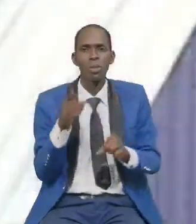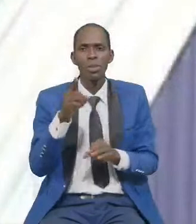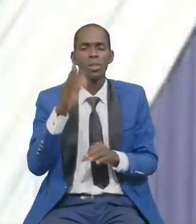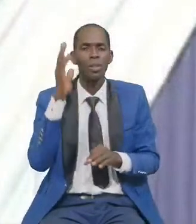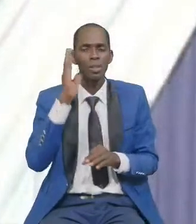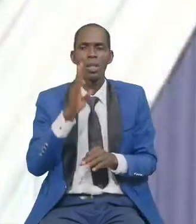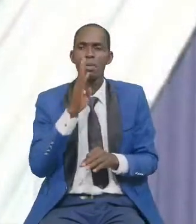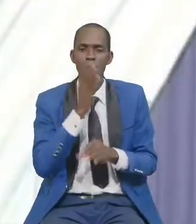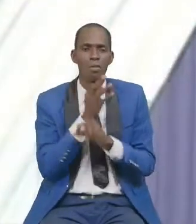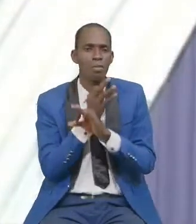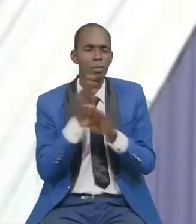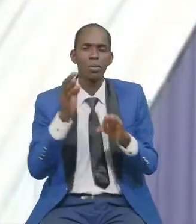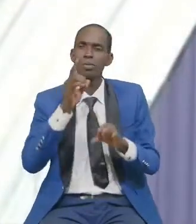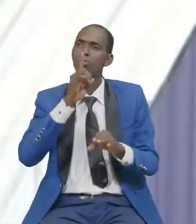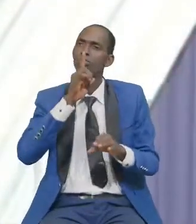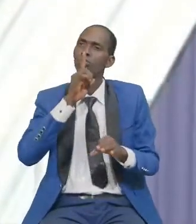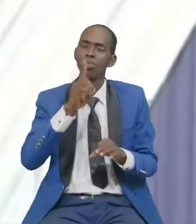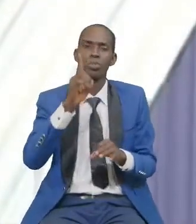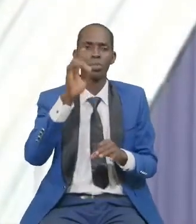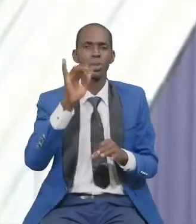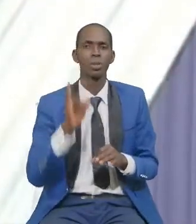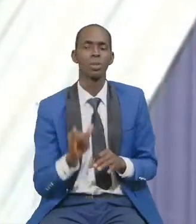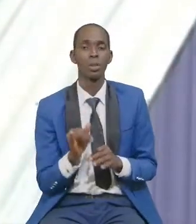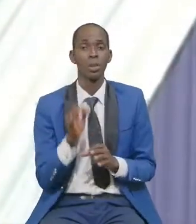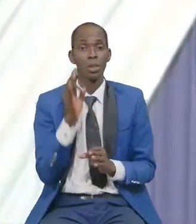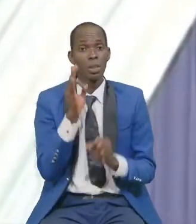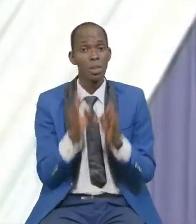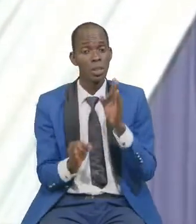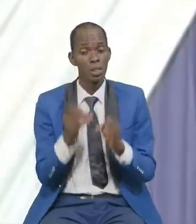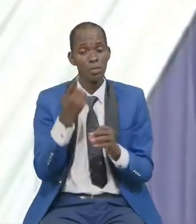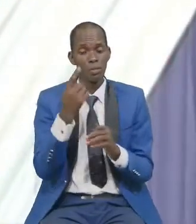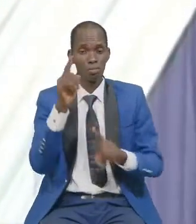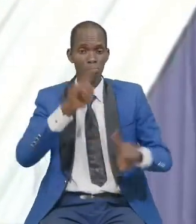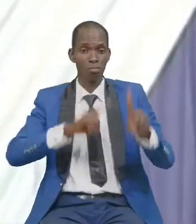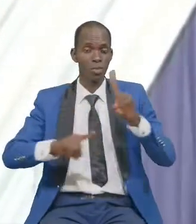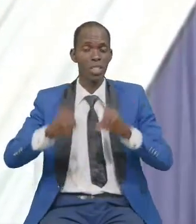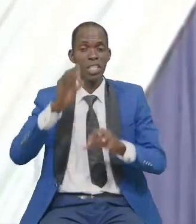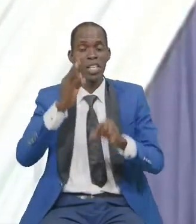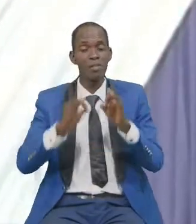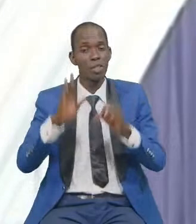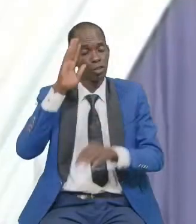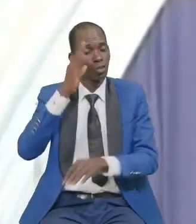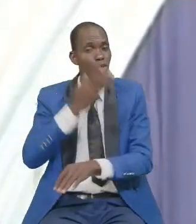free indeed. If the Son shall make me free, say that.